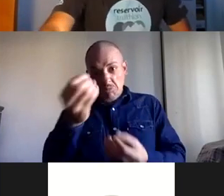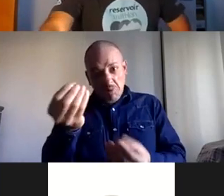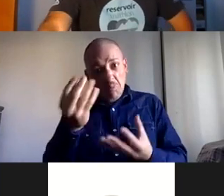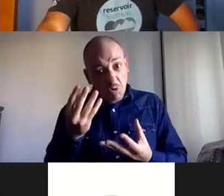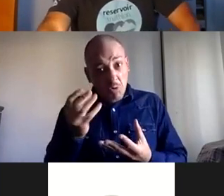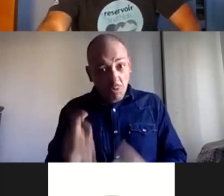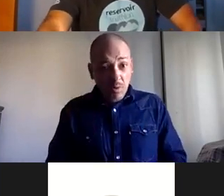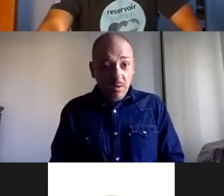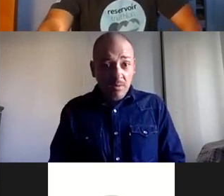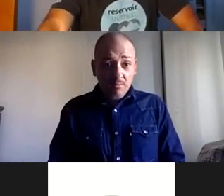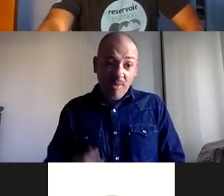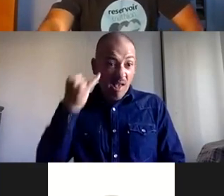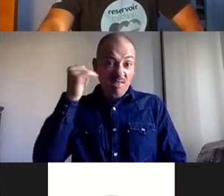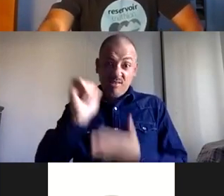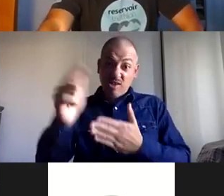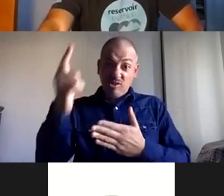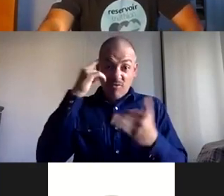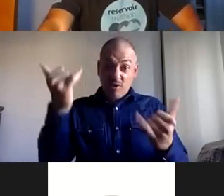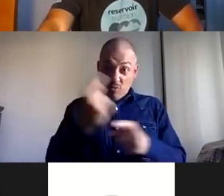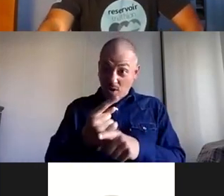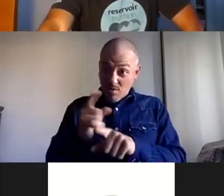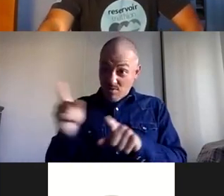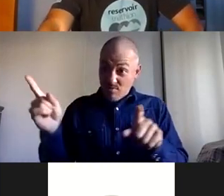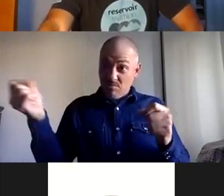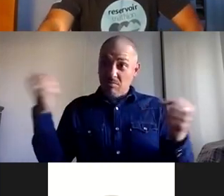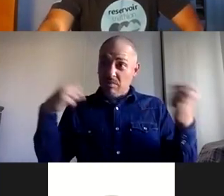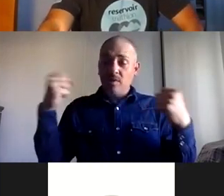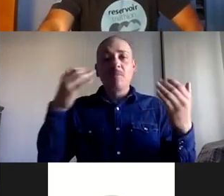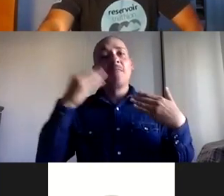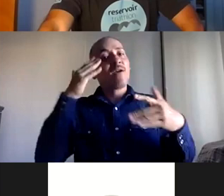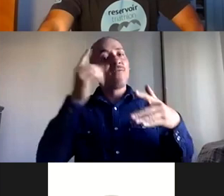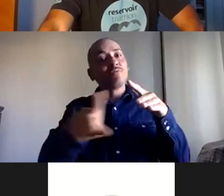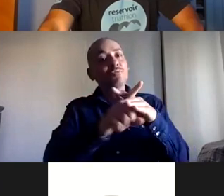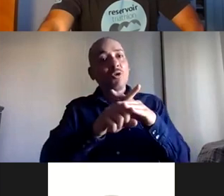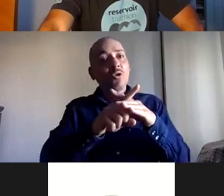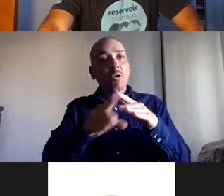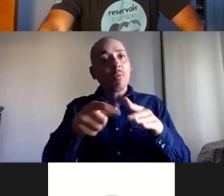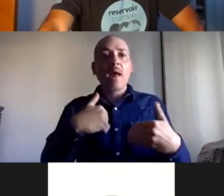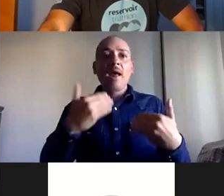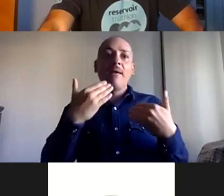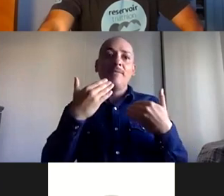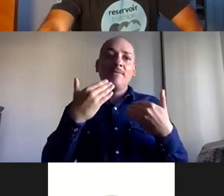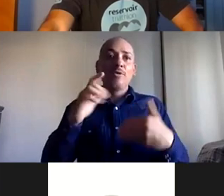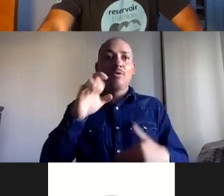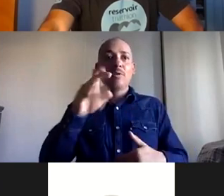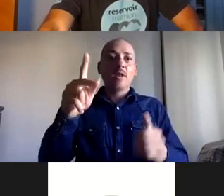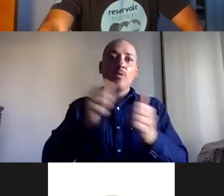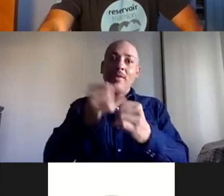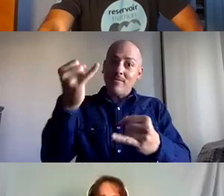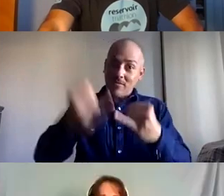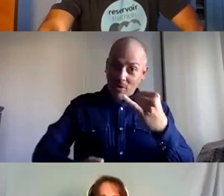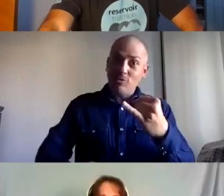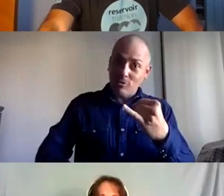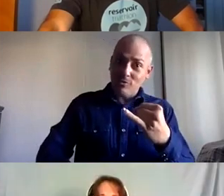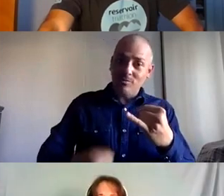And I think that's it for today, right? Yeah, thank you for coming out. Have a good luck with finals, and